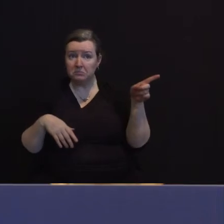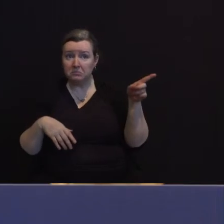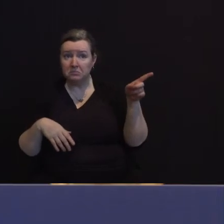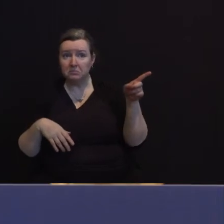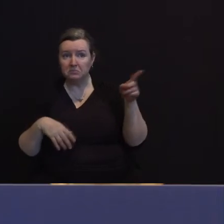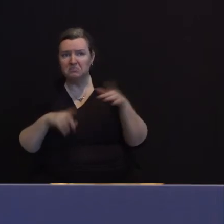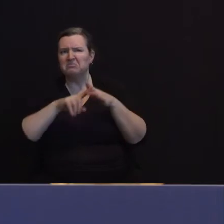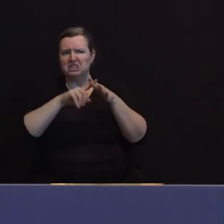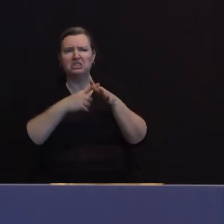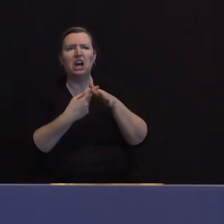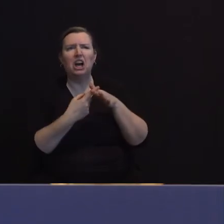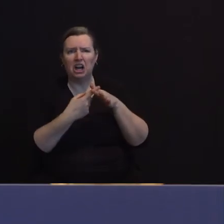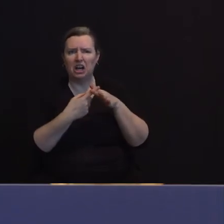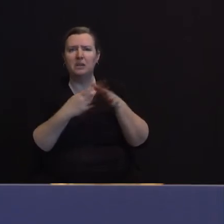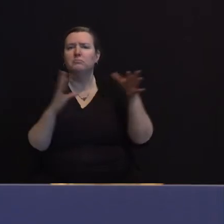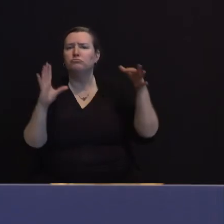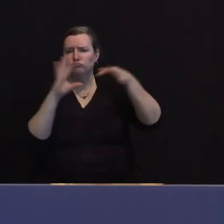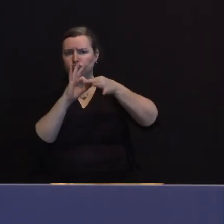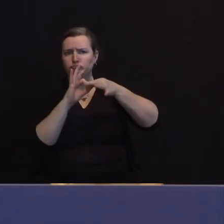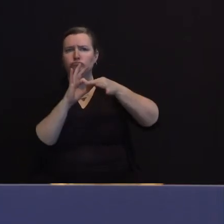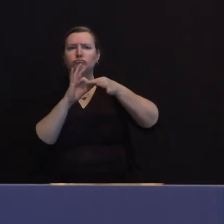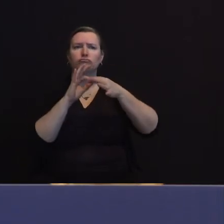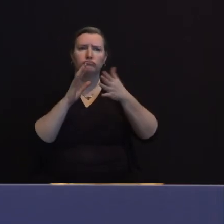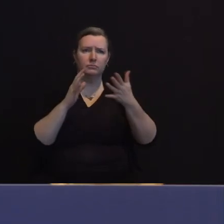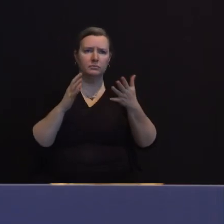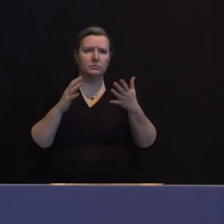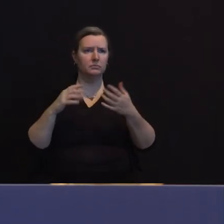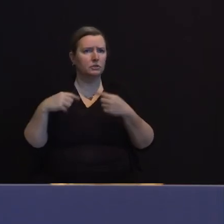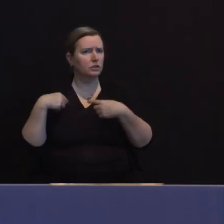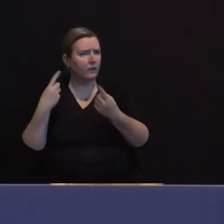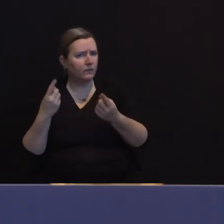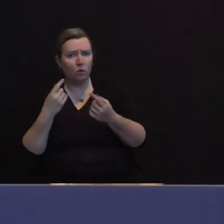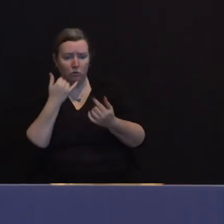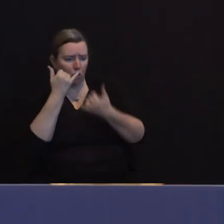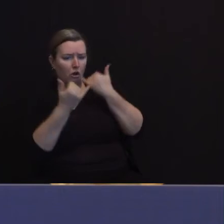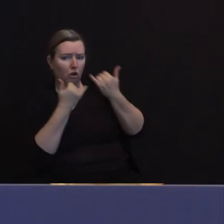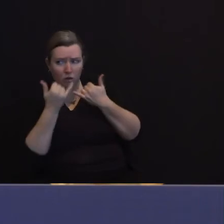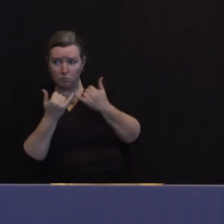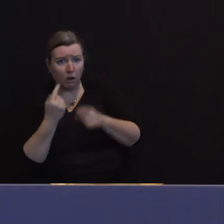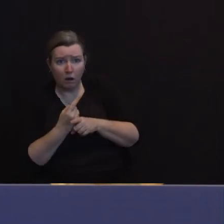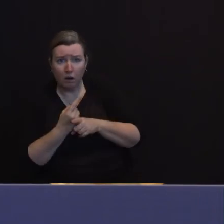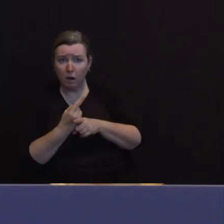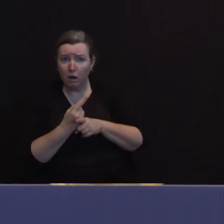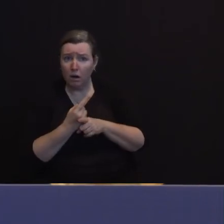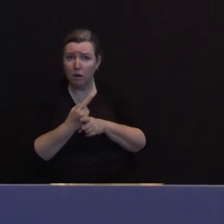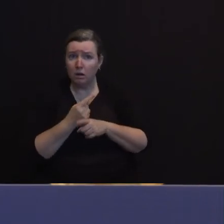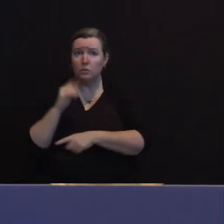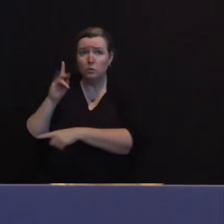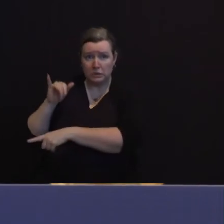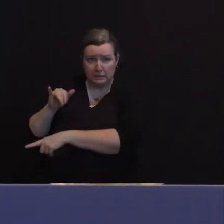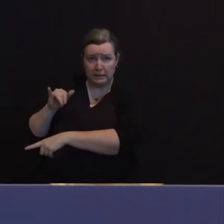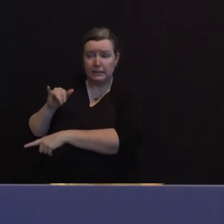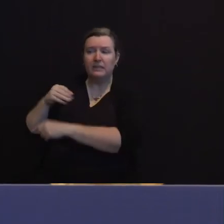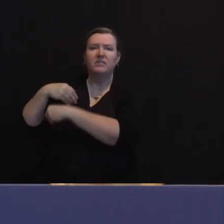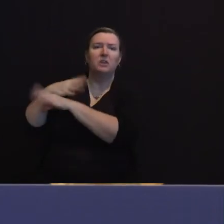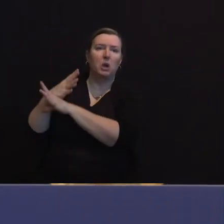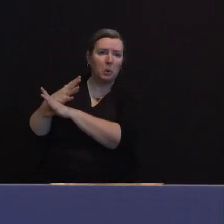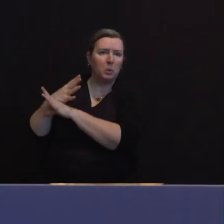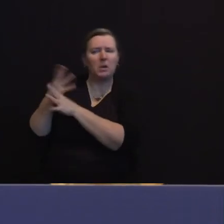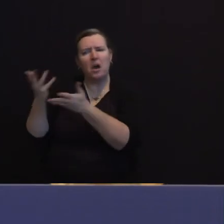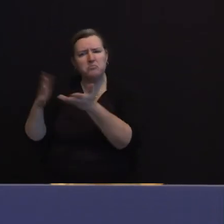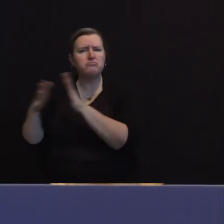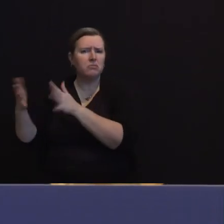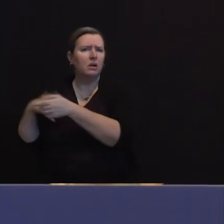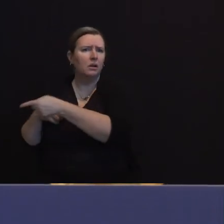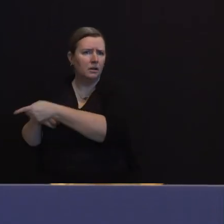connections, and they've been telephonic, I believe, so far, right? And your call today was, had video as well. So, and there was a good call